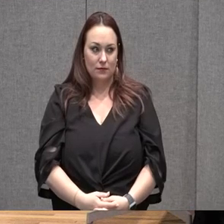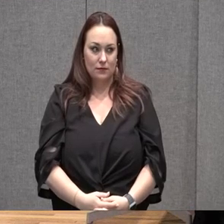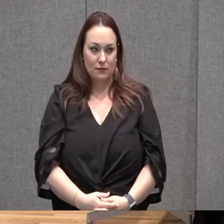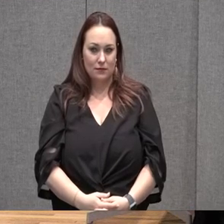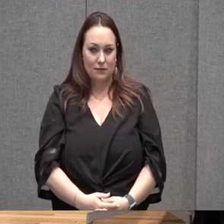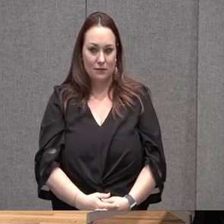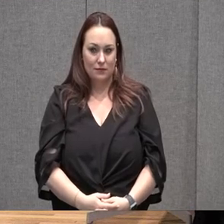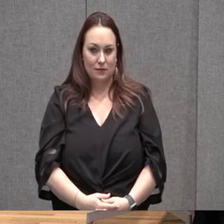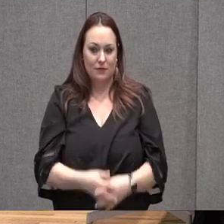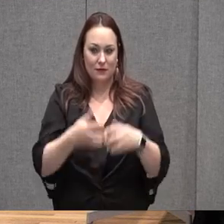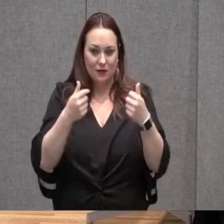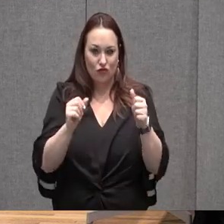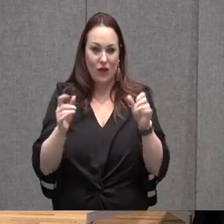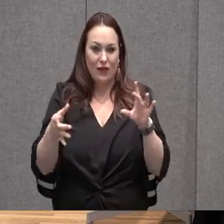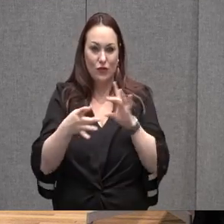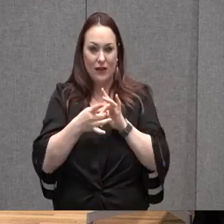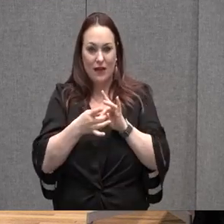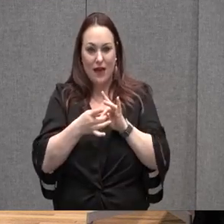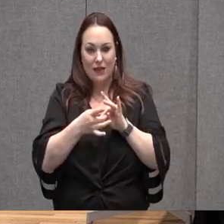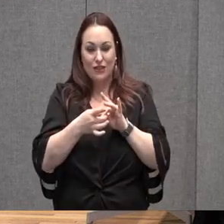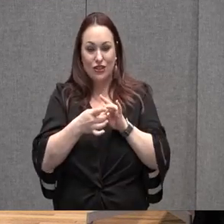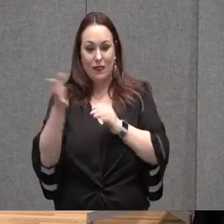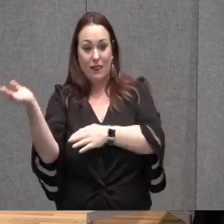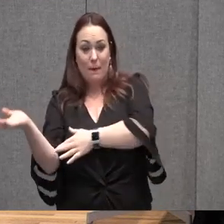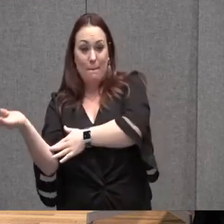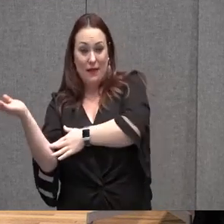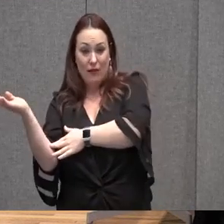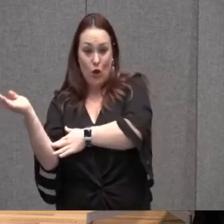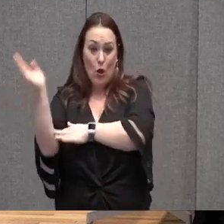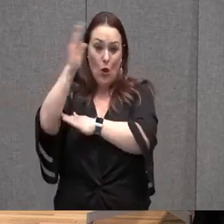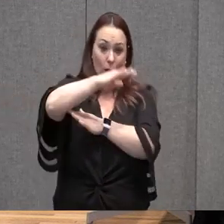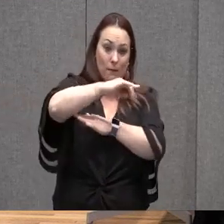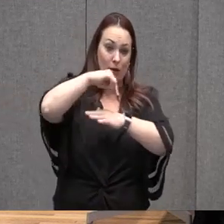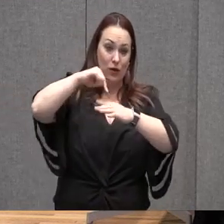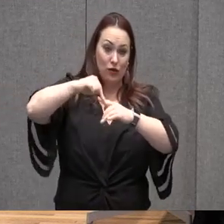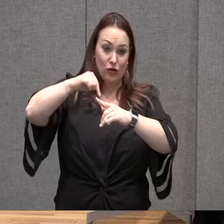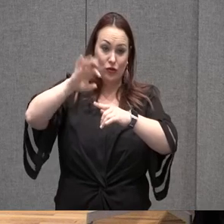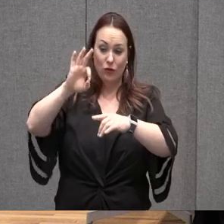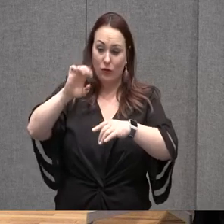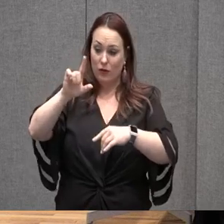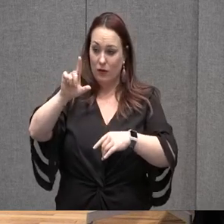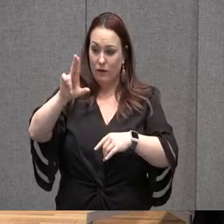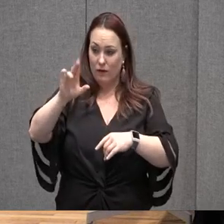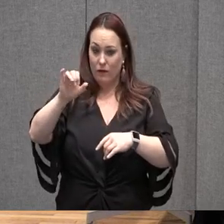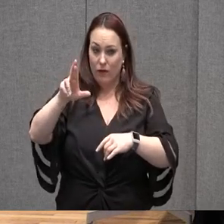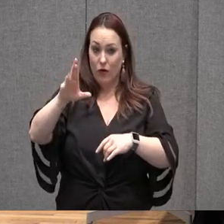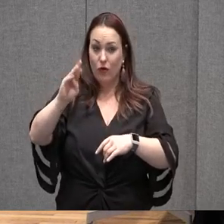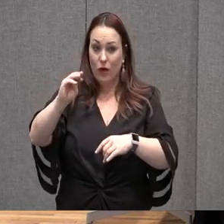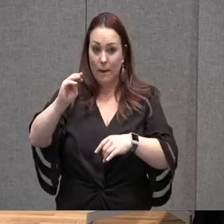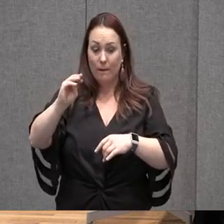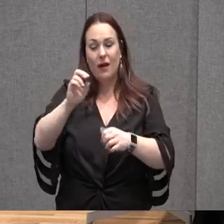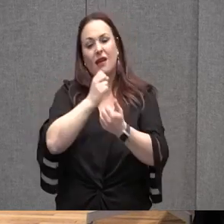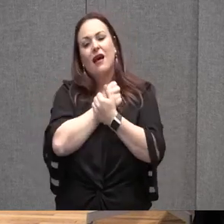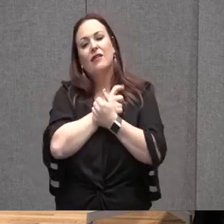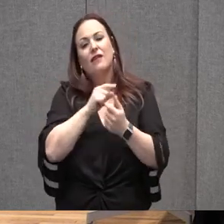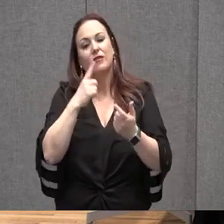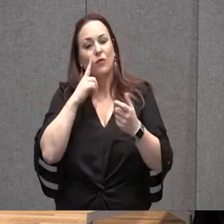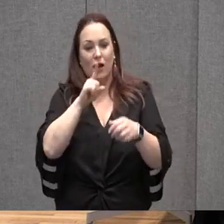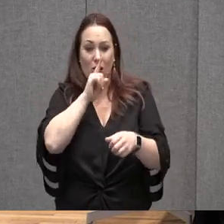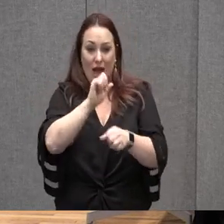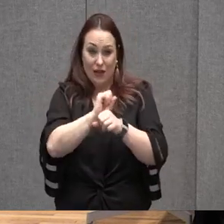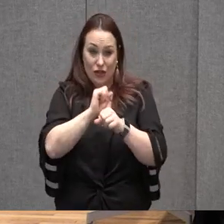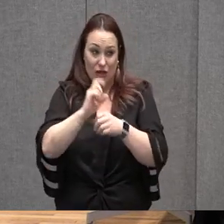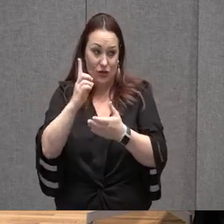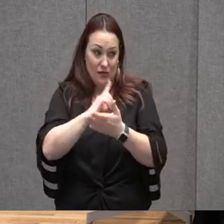I'm trying to attach the pivot arm to the fulcrum. But I love this too, because we are actually, we're using